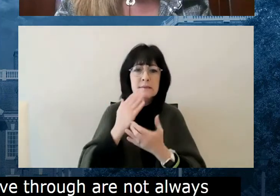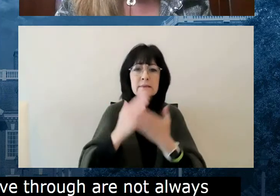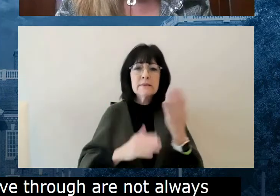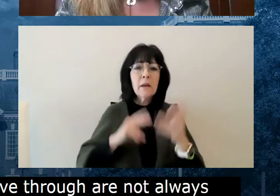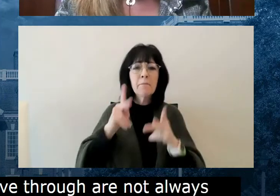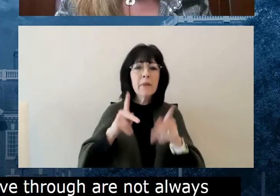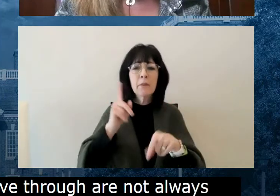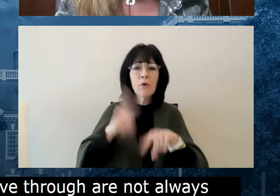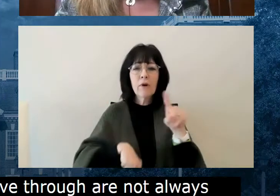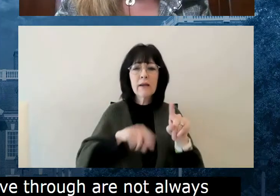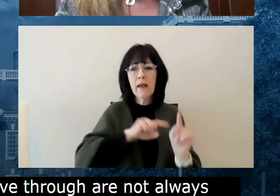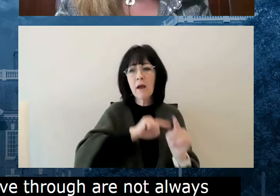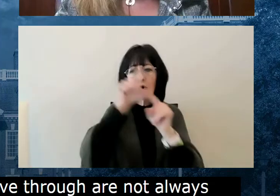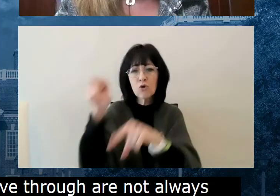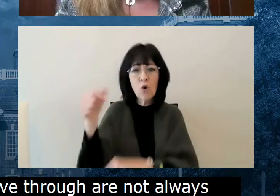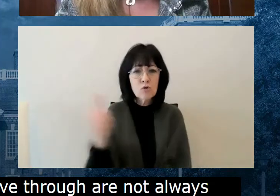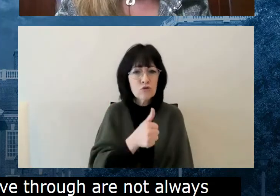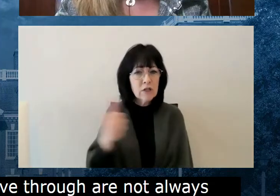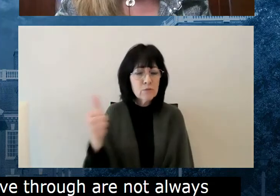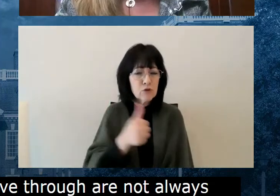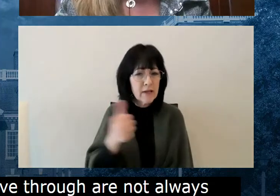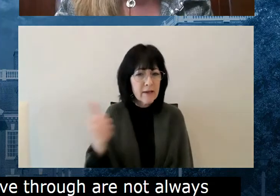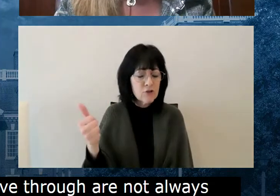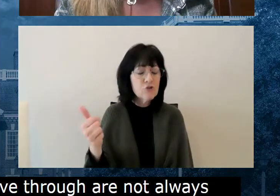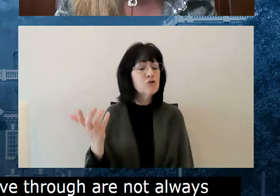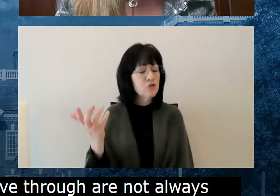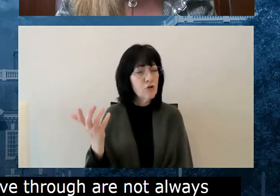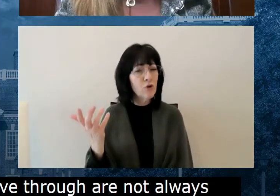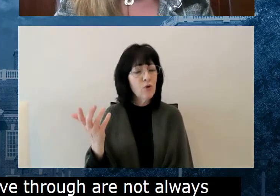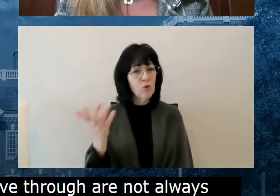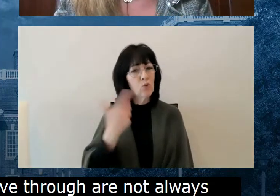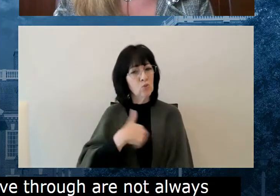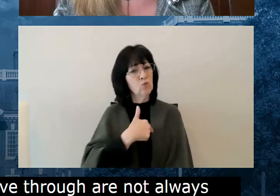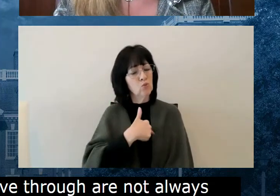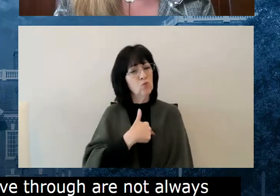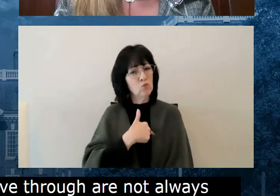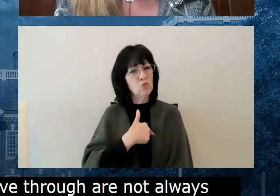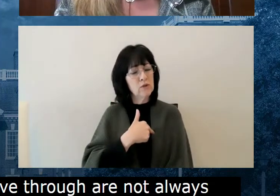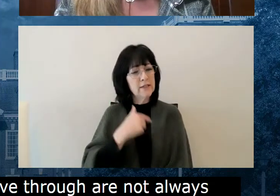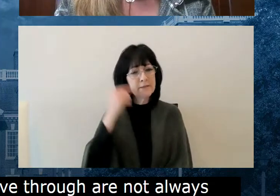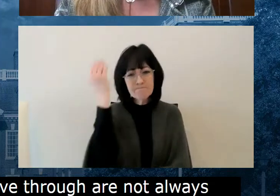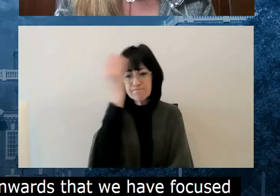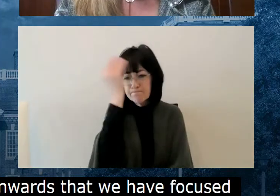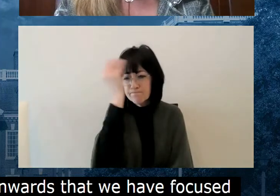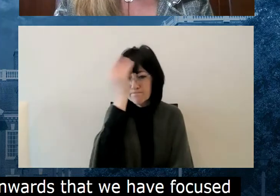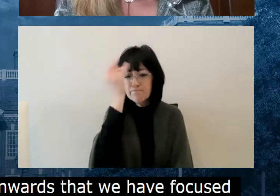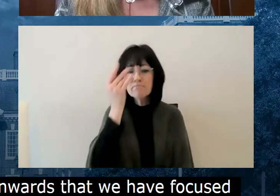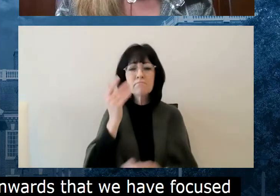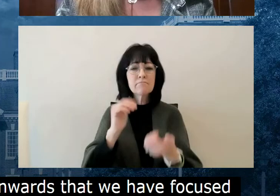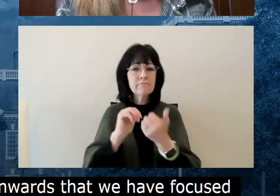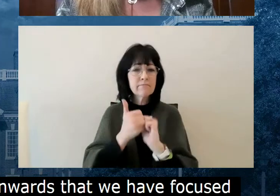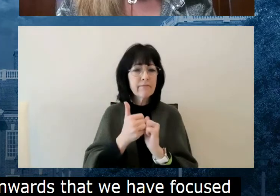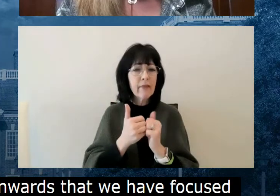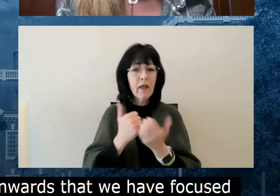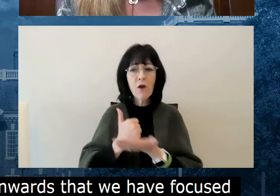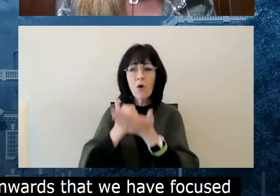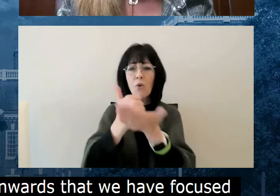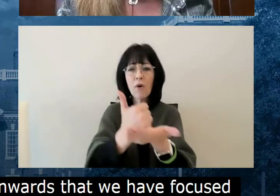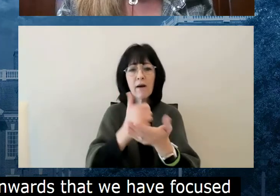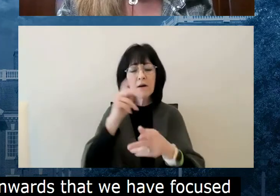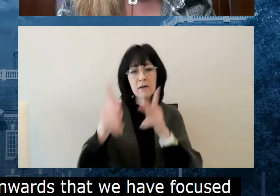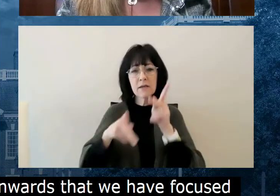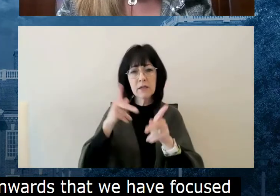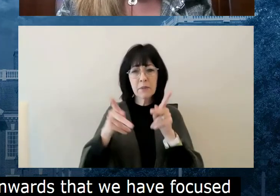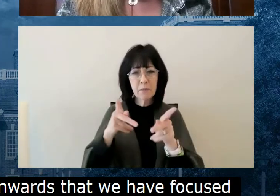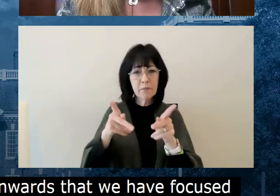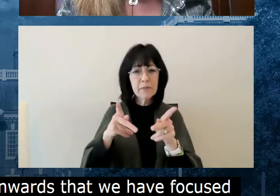have focused on other ways to reach vulnerable and underserved communities through DPH outreach and events, as well as through